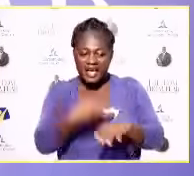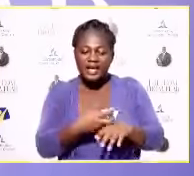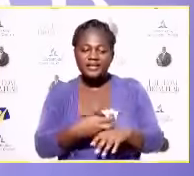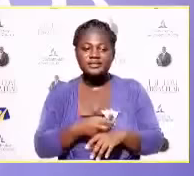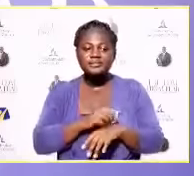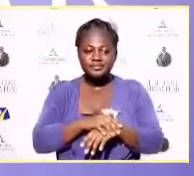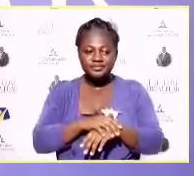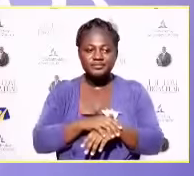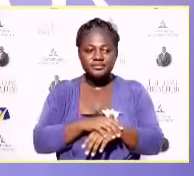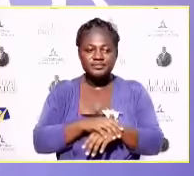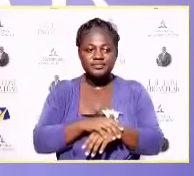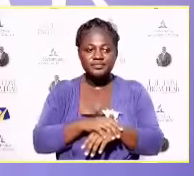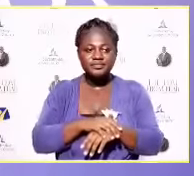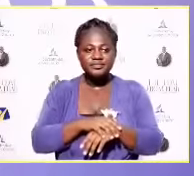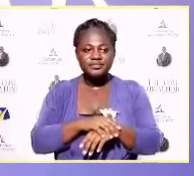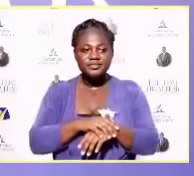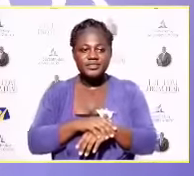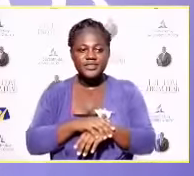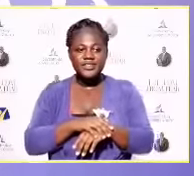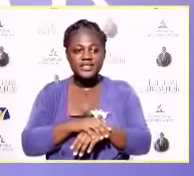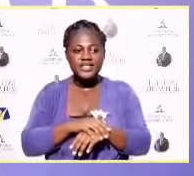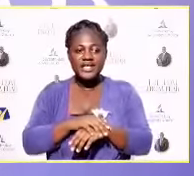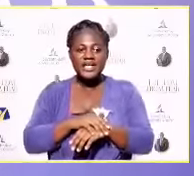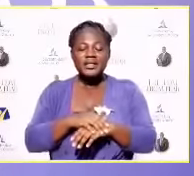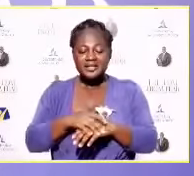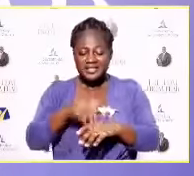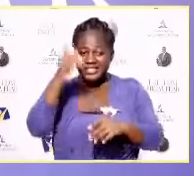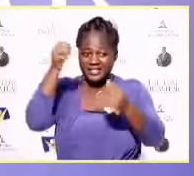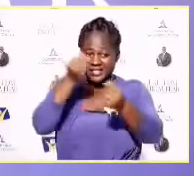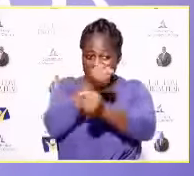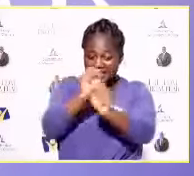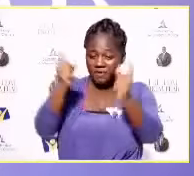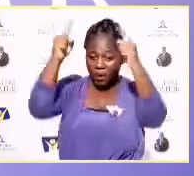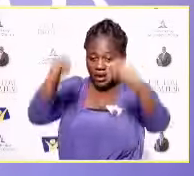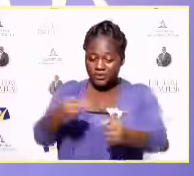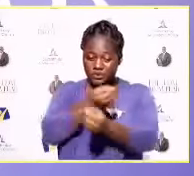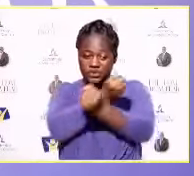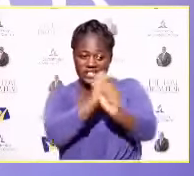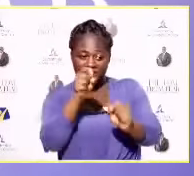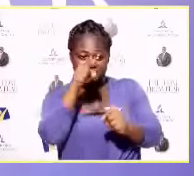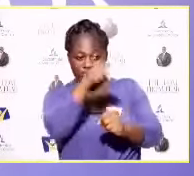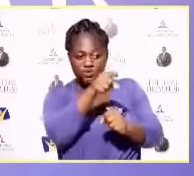when the surgeon cuts you to save you, that's also hard.